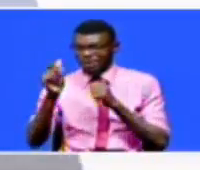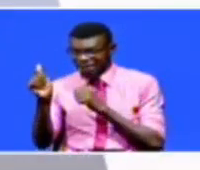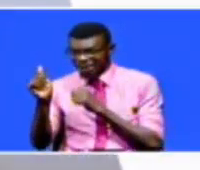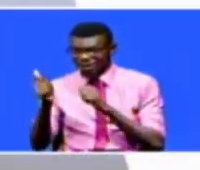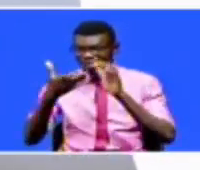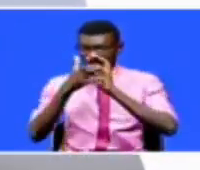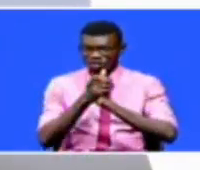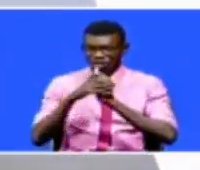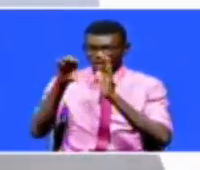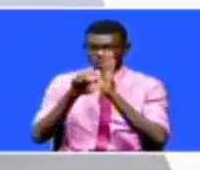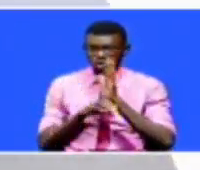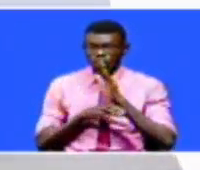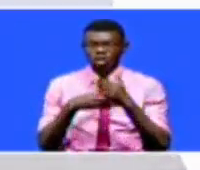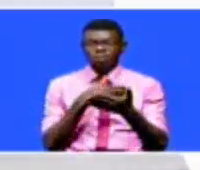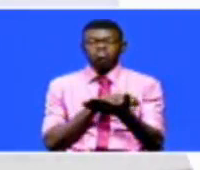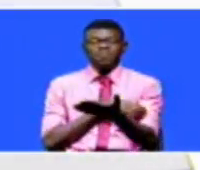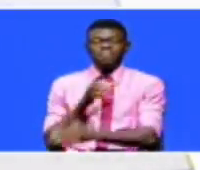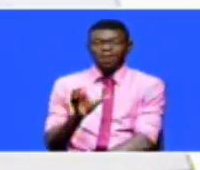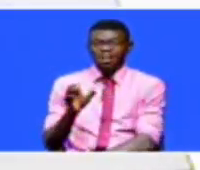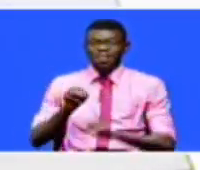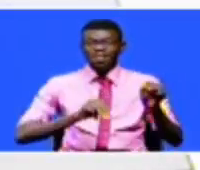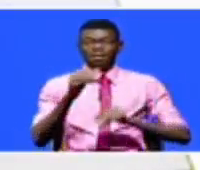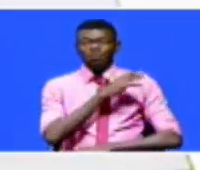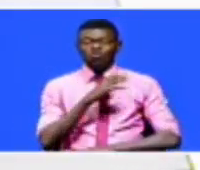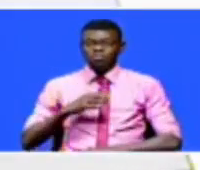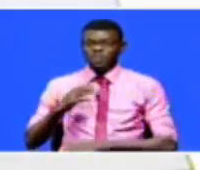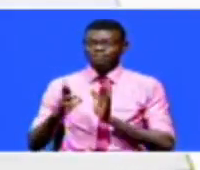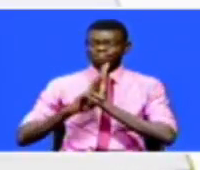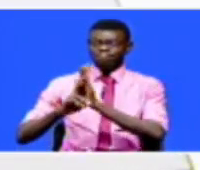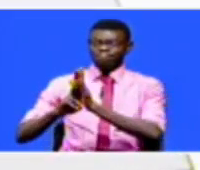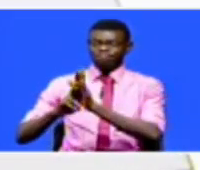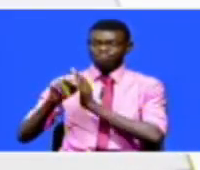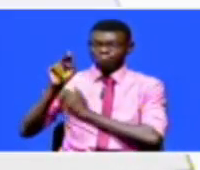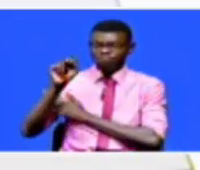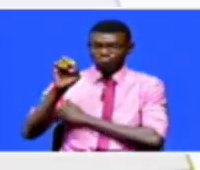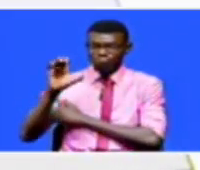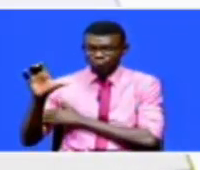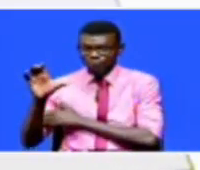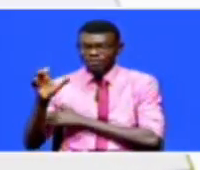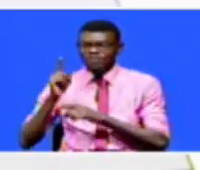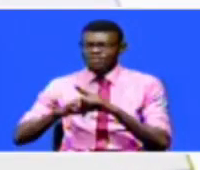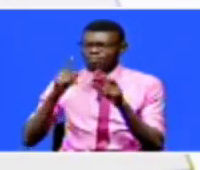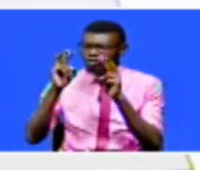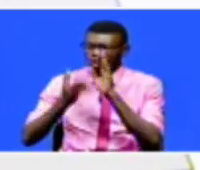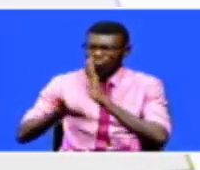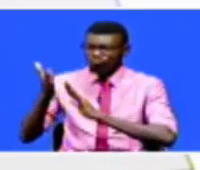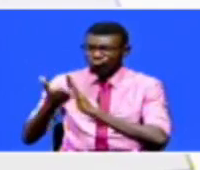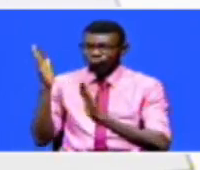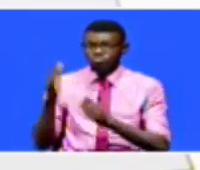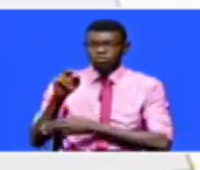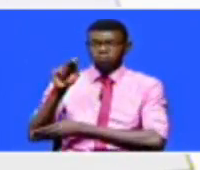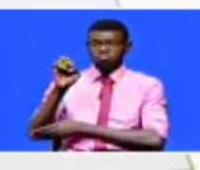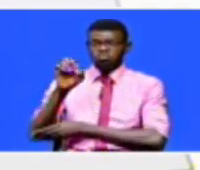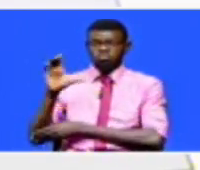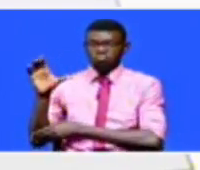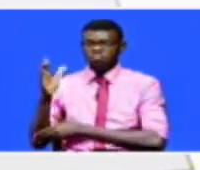Constitution empowers the Management Committee to act on behalf of NEC on urgent matters, where, in their opinion, NEC cannot